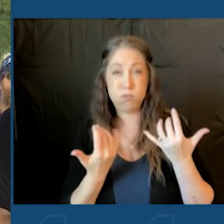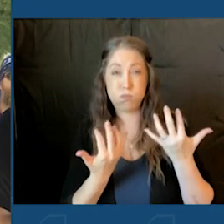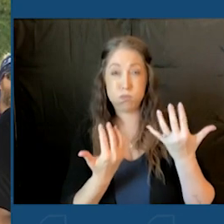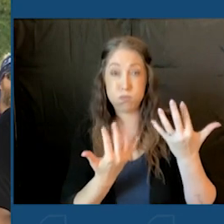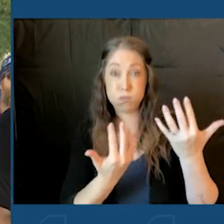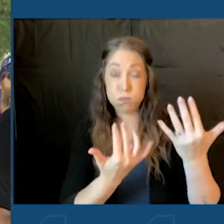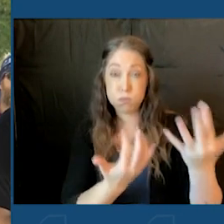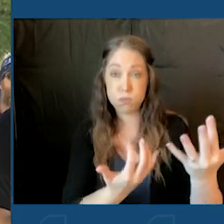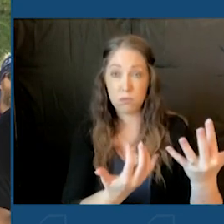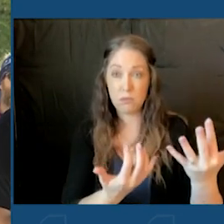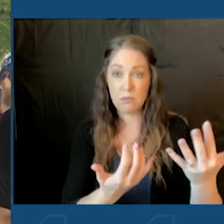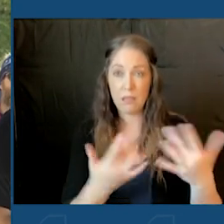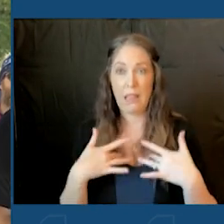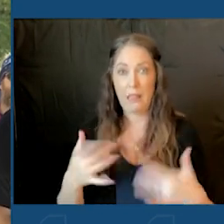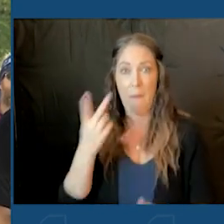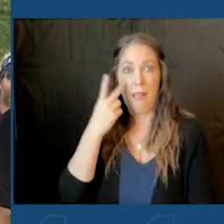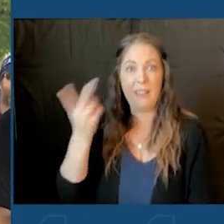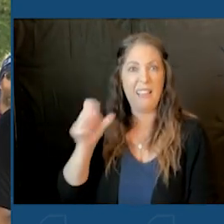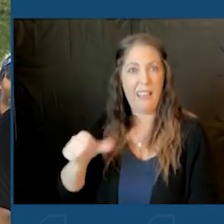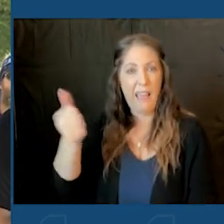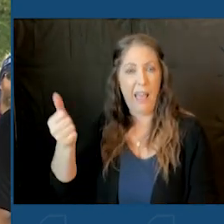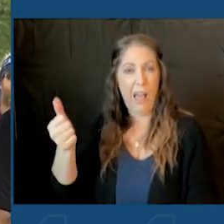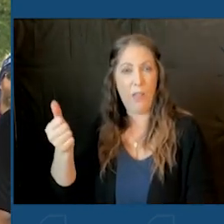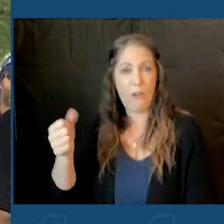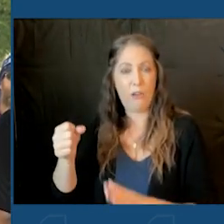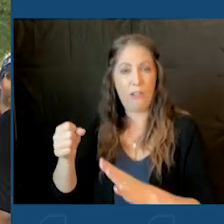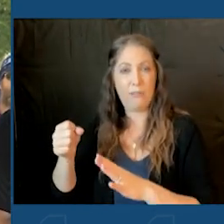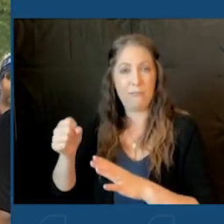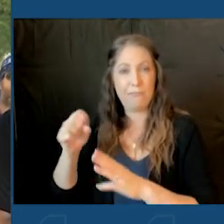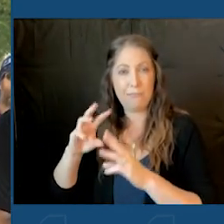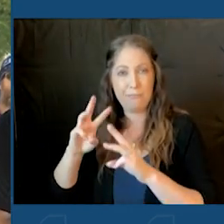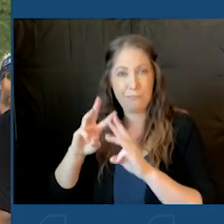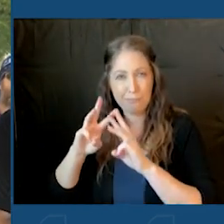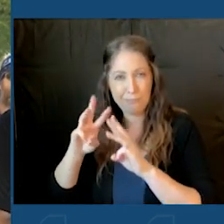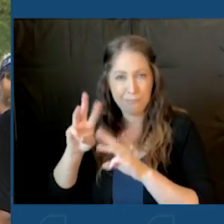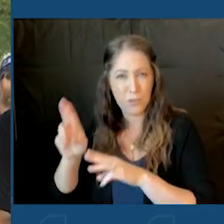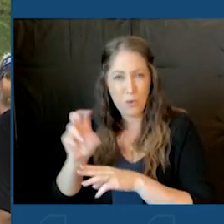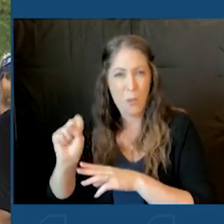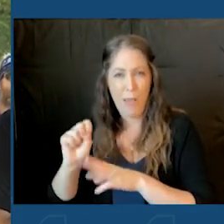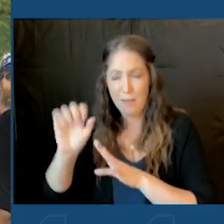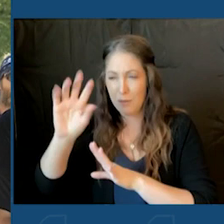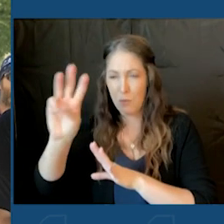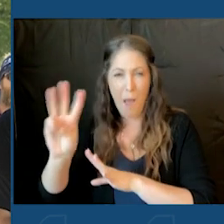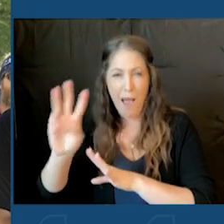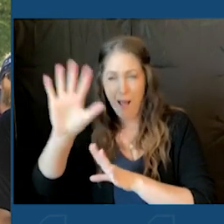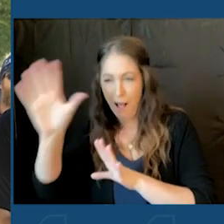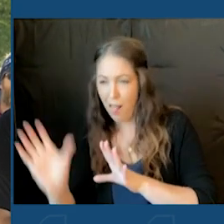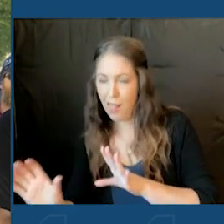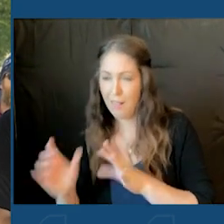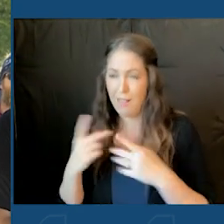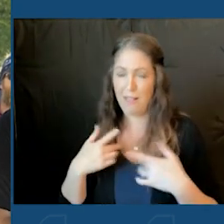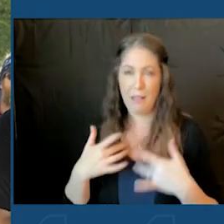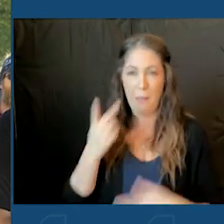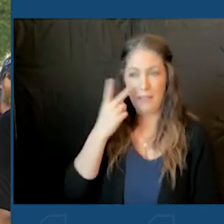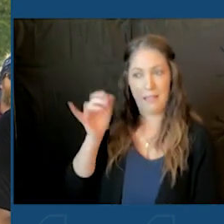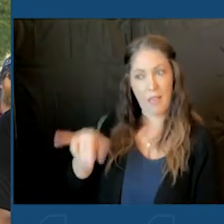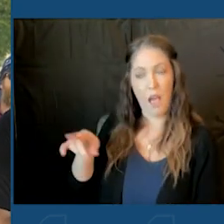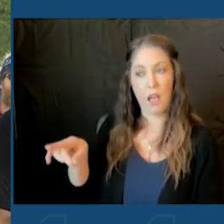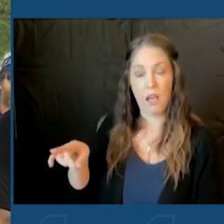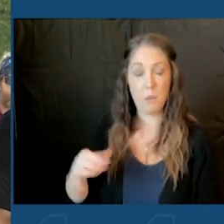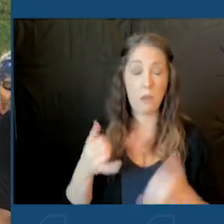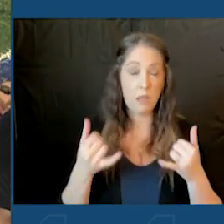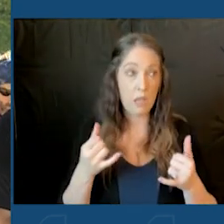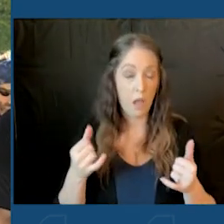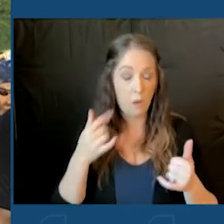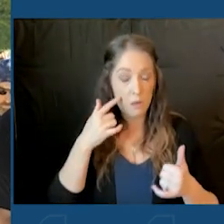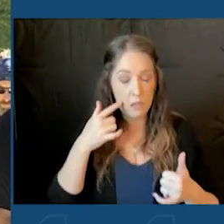usually see on TV in other parts of our state or other parts of the world, but it's really sad. I mean, it's really sad that we have to